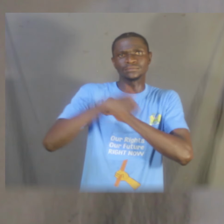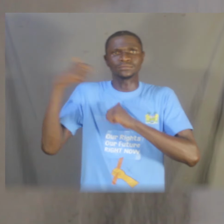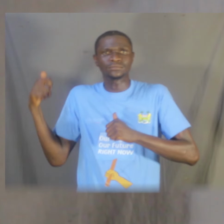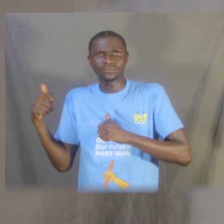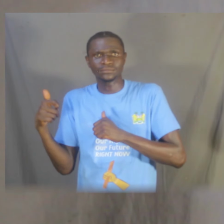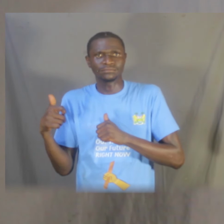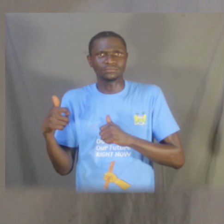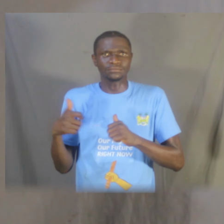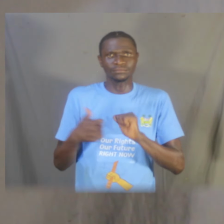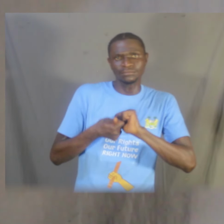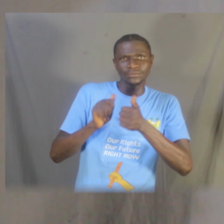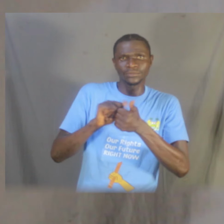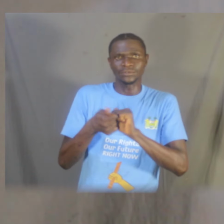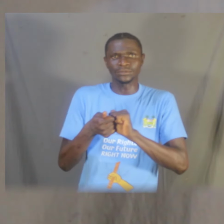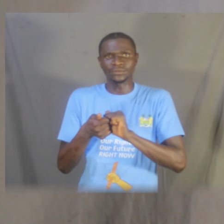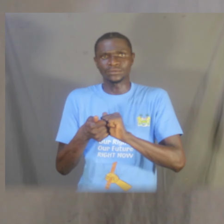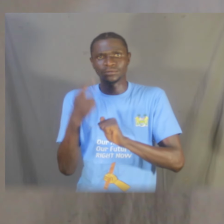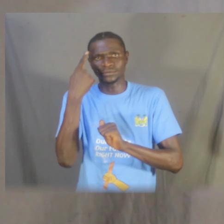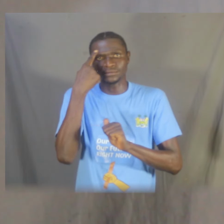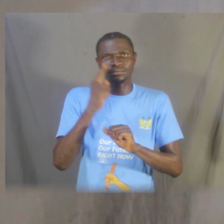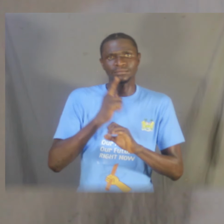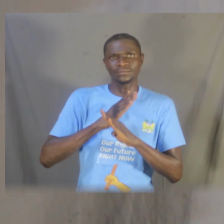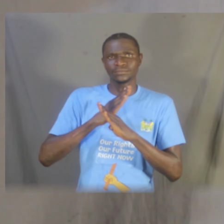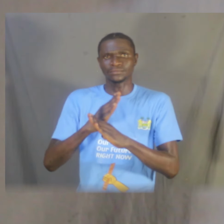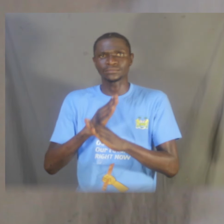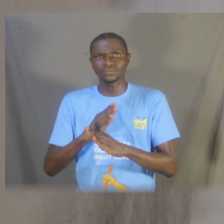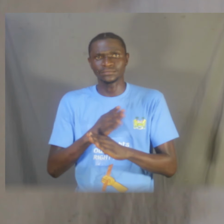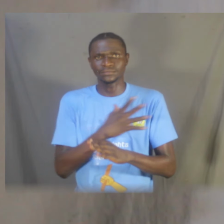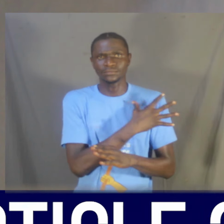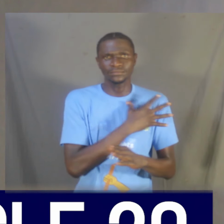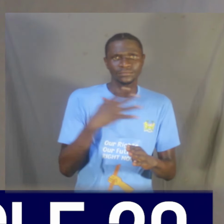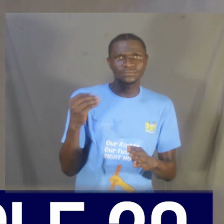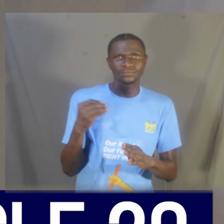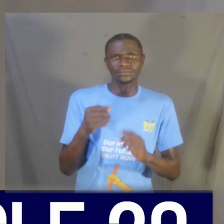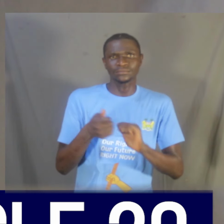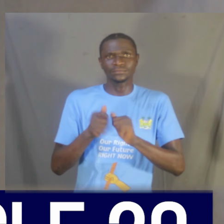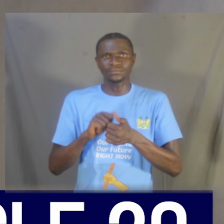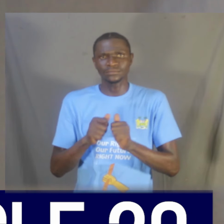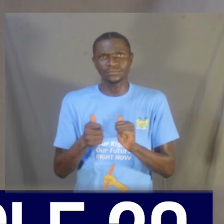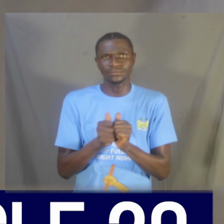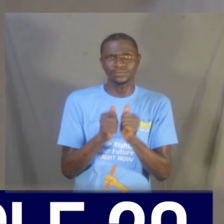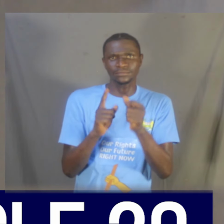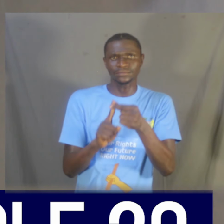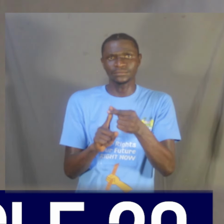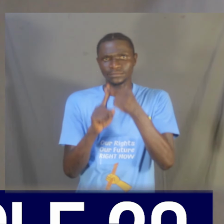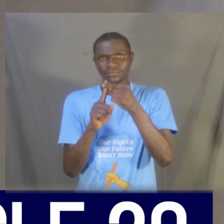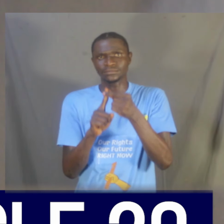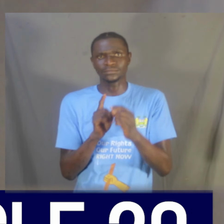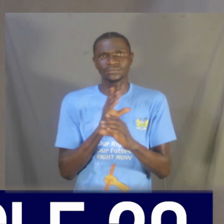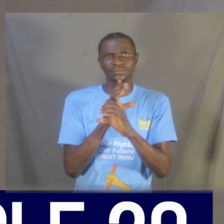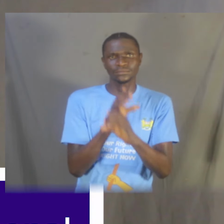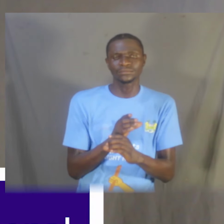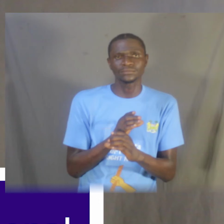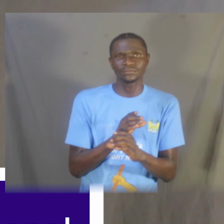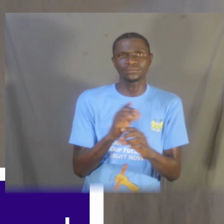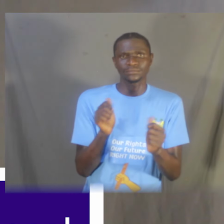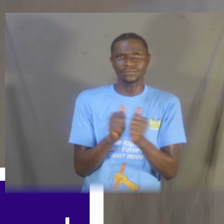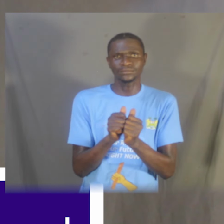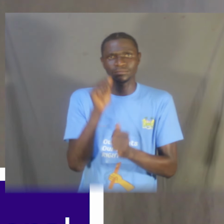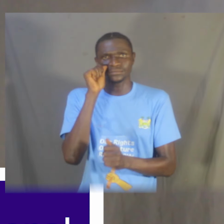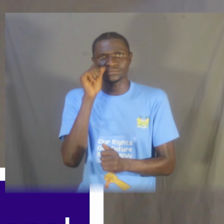Recognizes the right to live independently and be included in the community. Article 20. Personal mobilities.